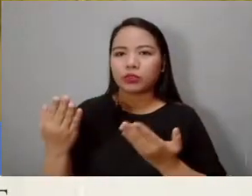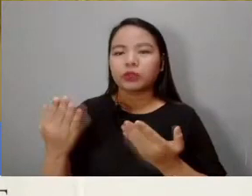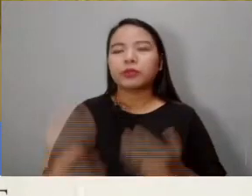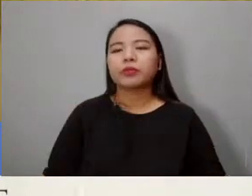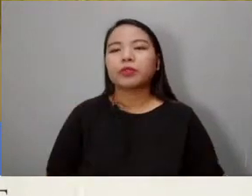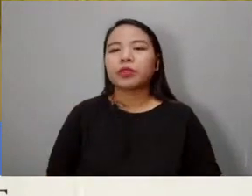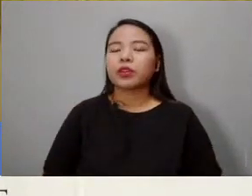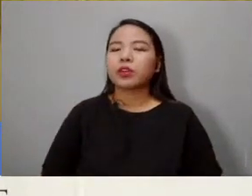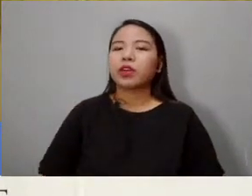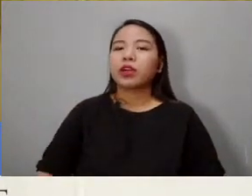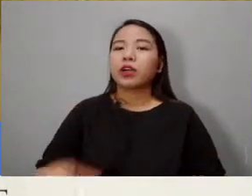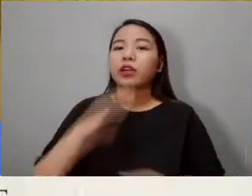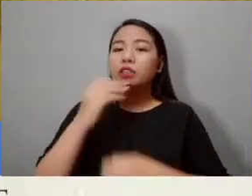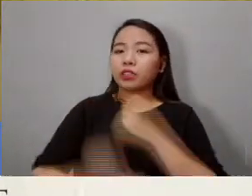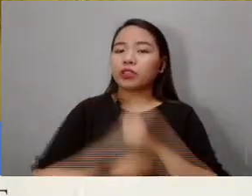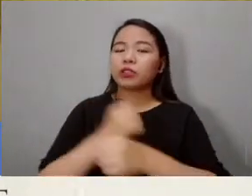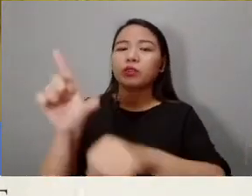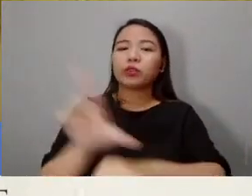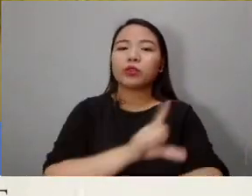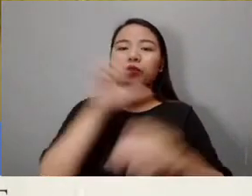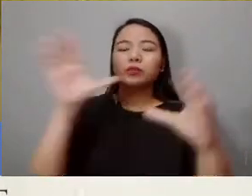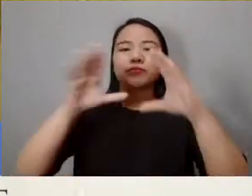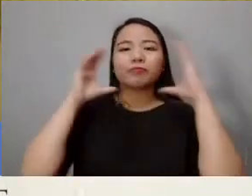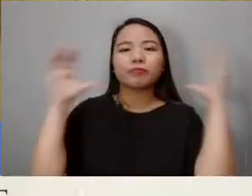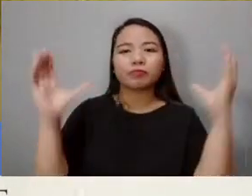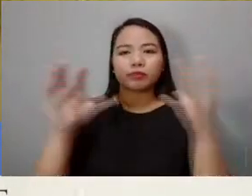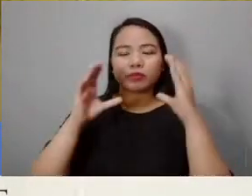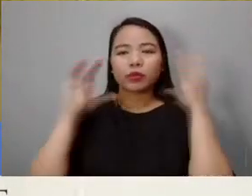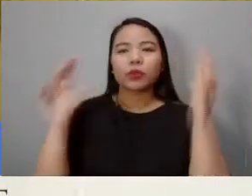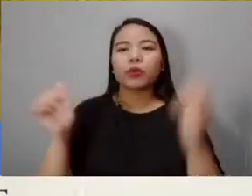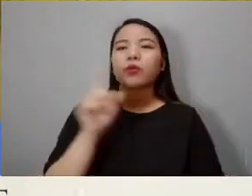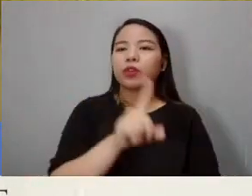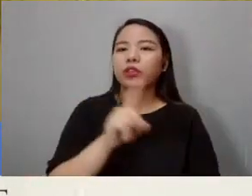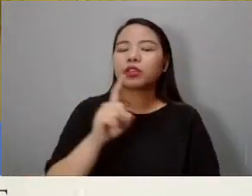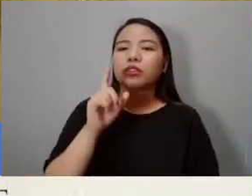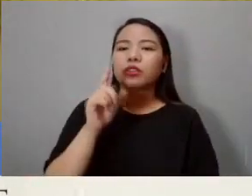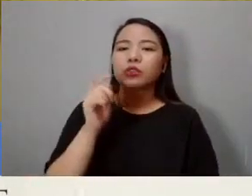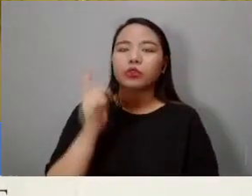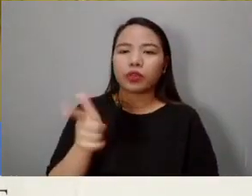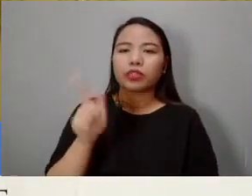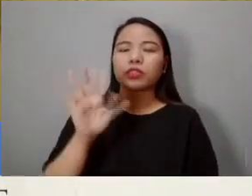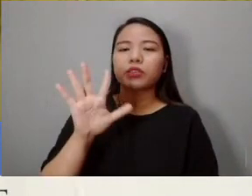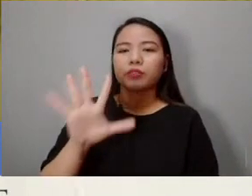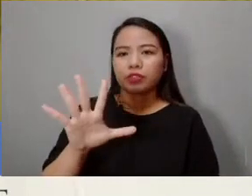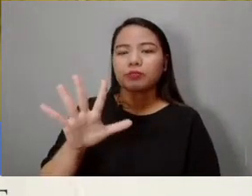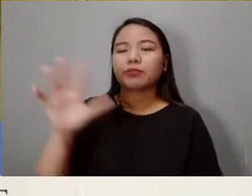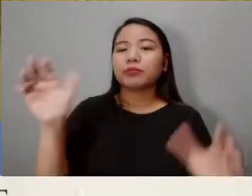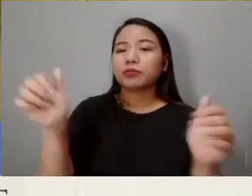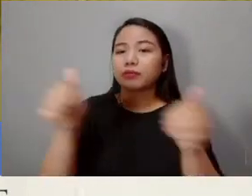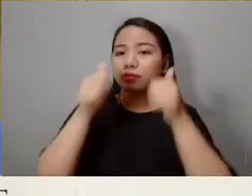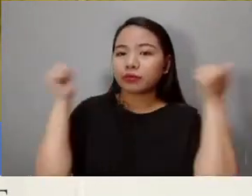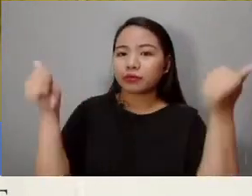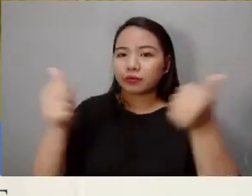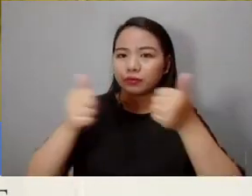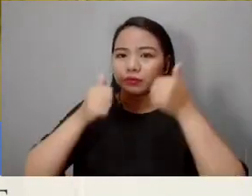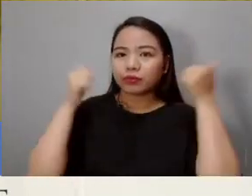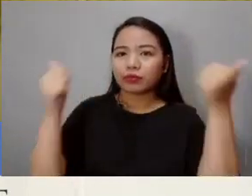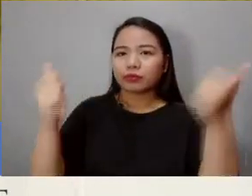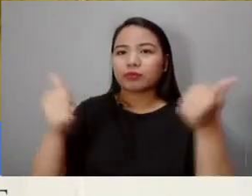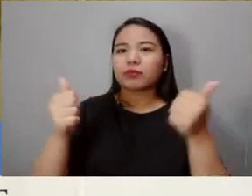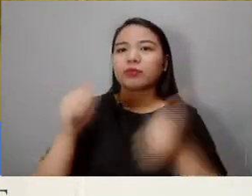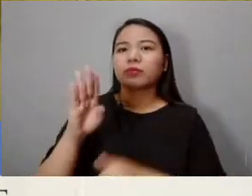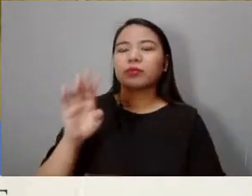celebration of the 125th anniversary of the Benedictine